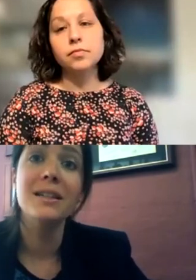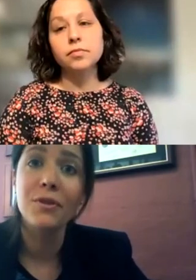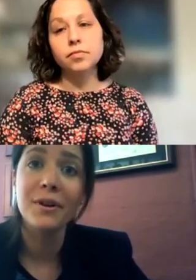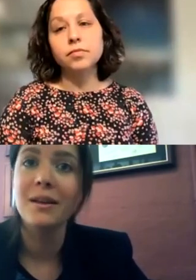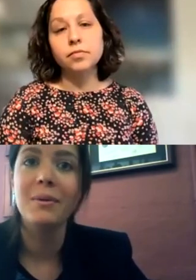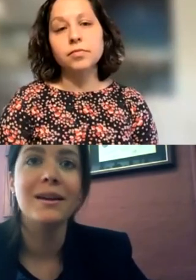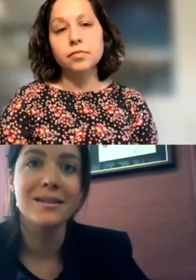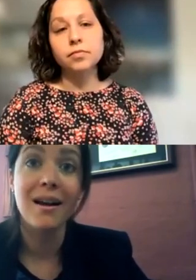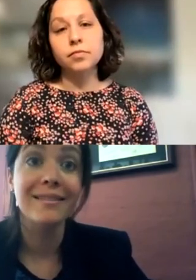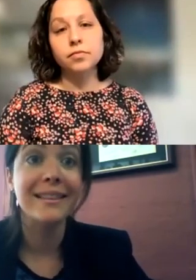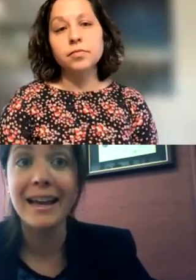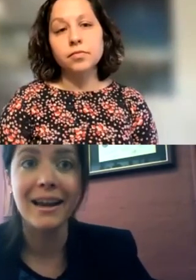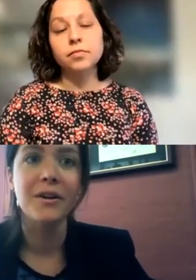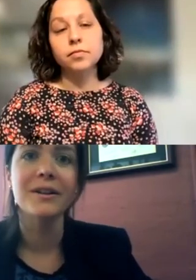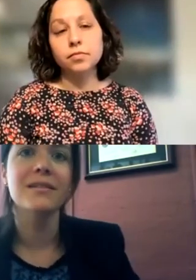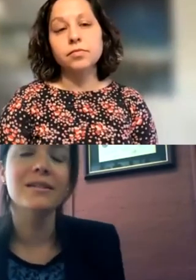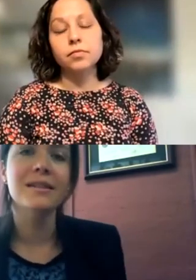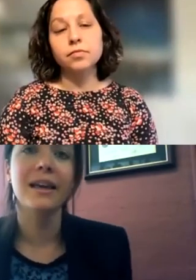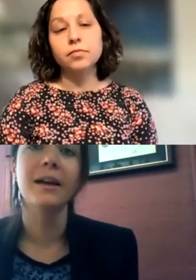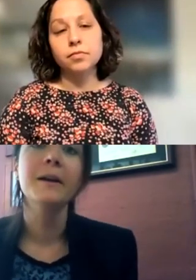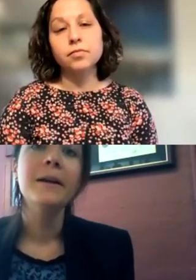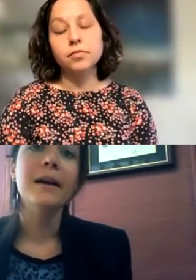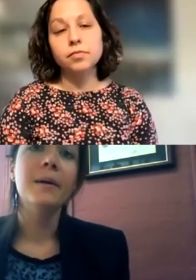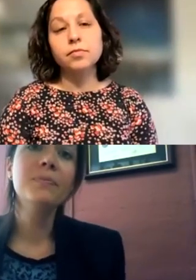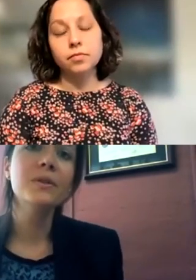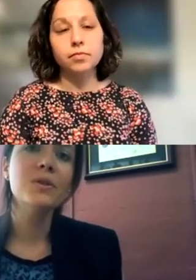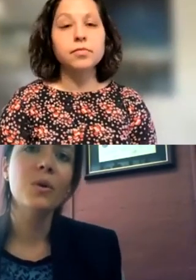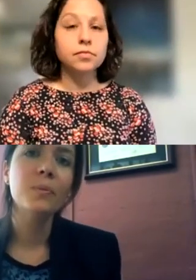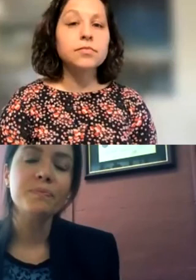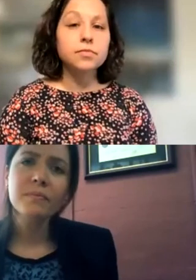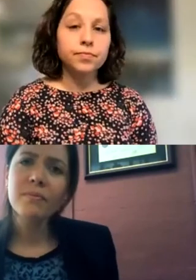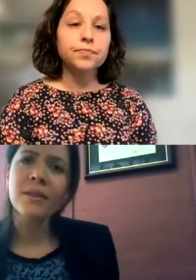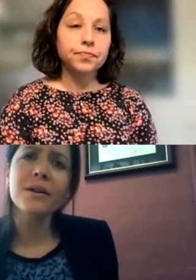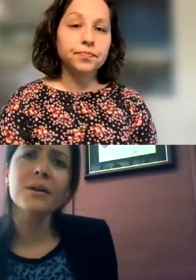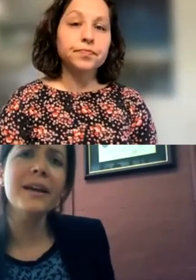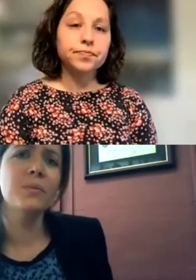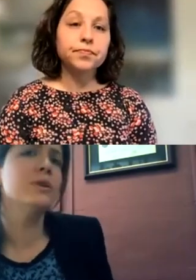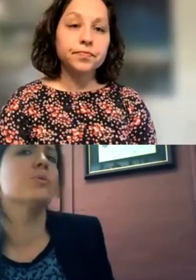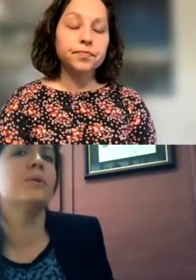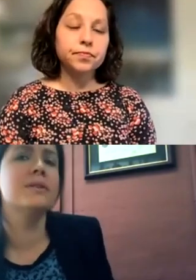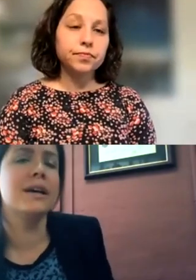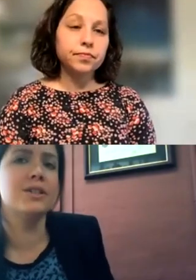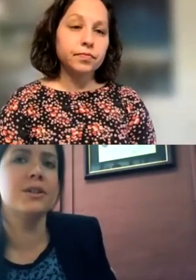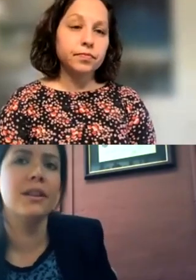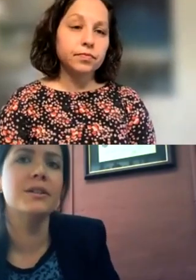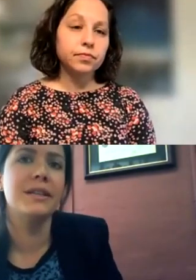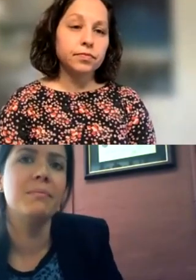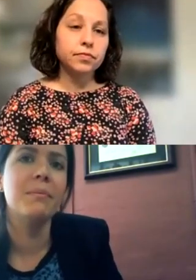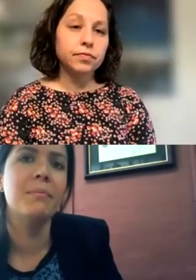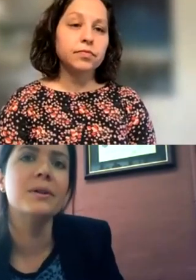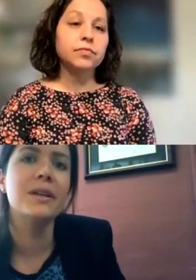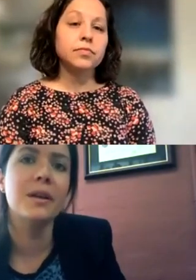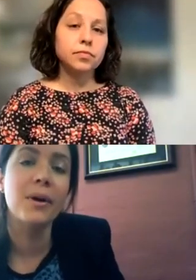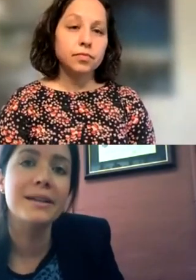feedback differently because it's not landing or it's not sticking. So there are ways in which we'll touch other